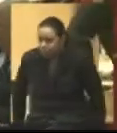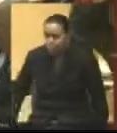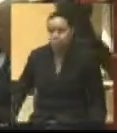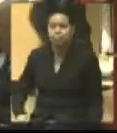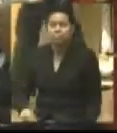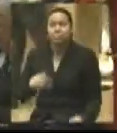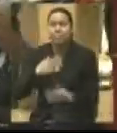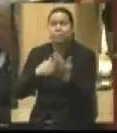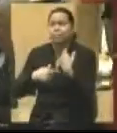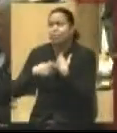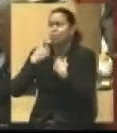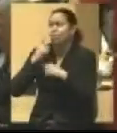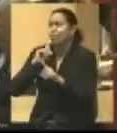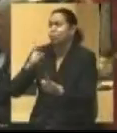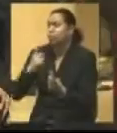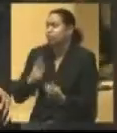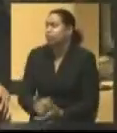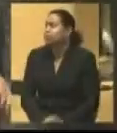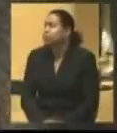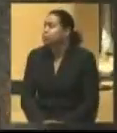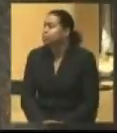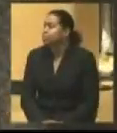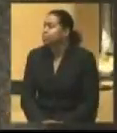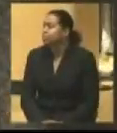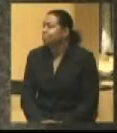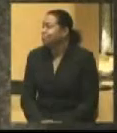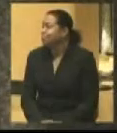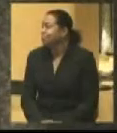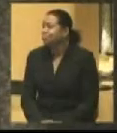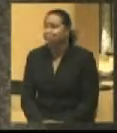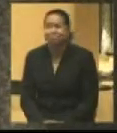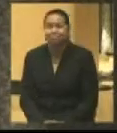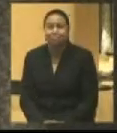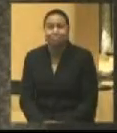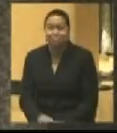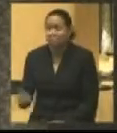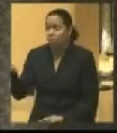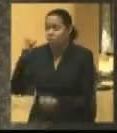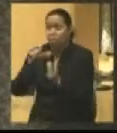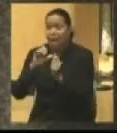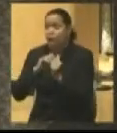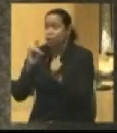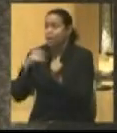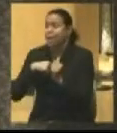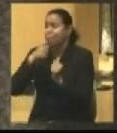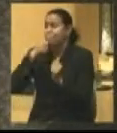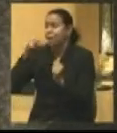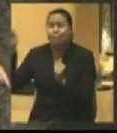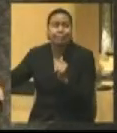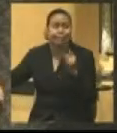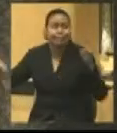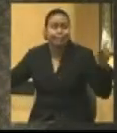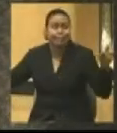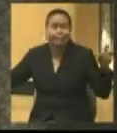We have some time. I can take some questions. Yes, but not from you. Okay. You all remember the drill. There are microphones on the side aisles,